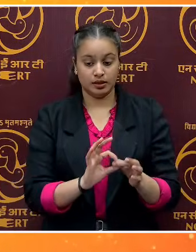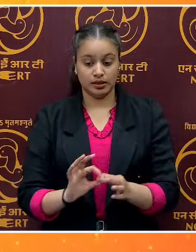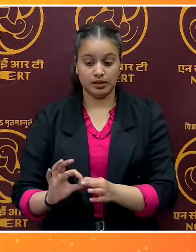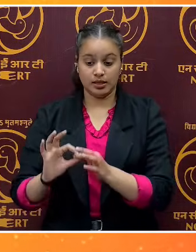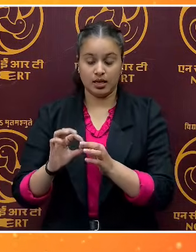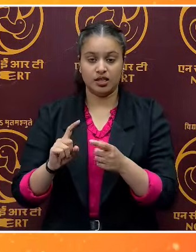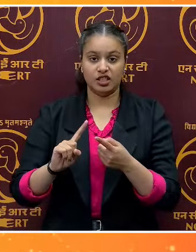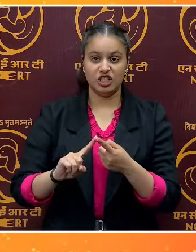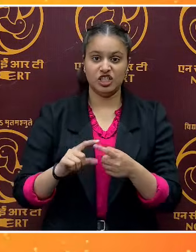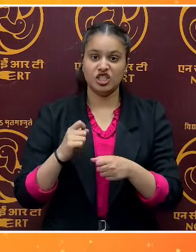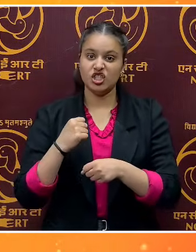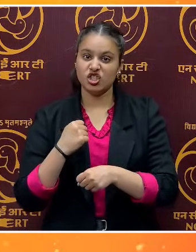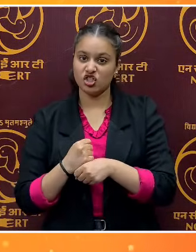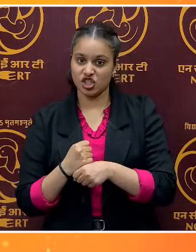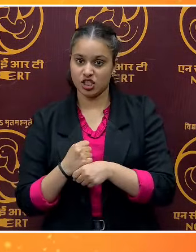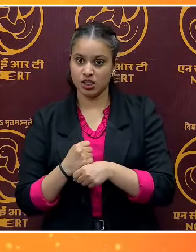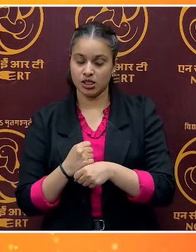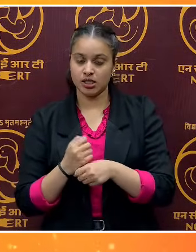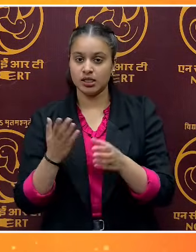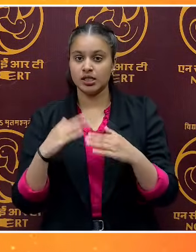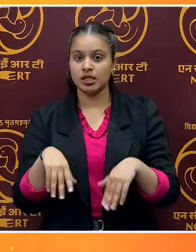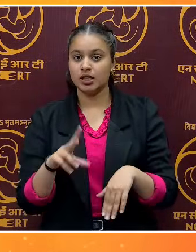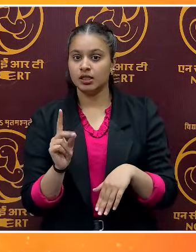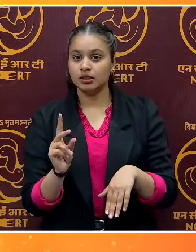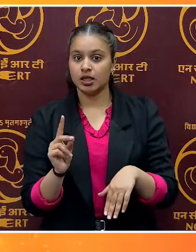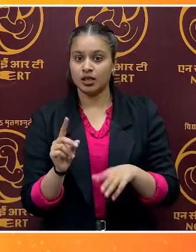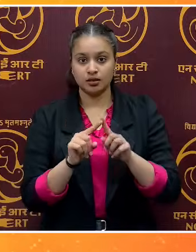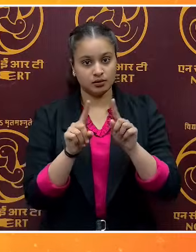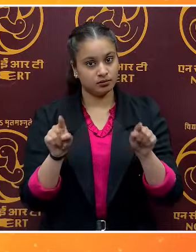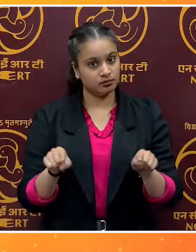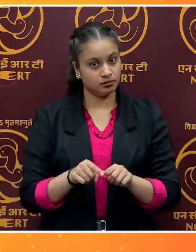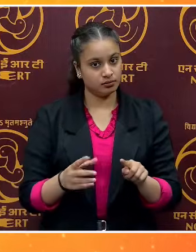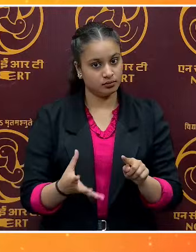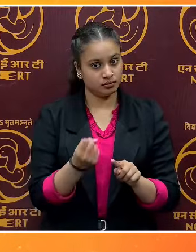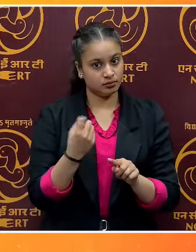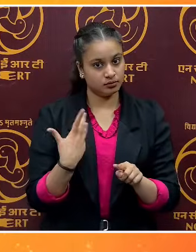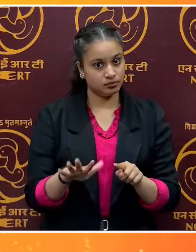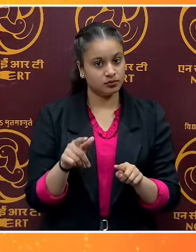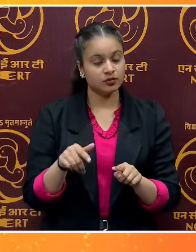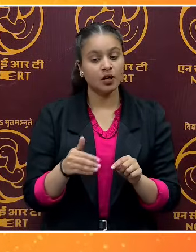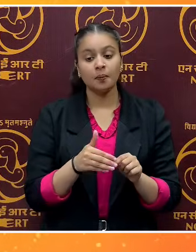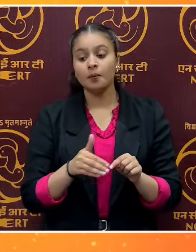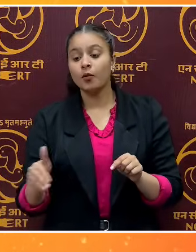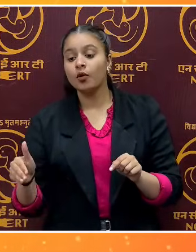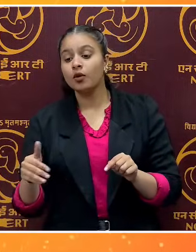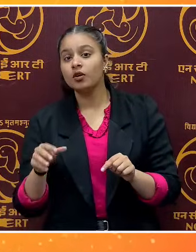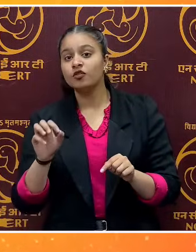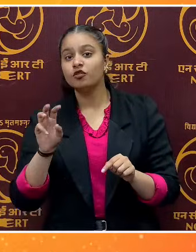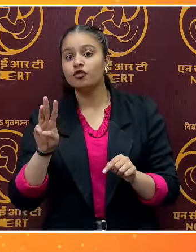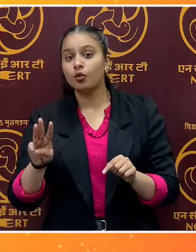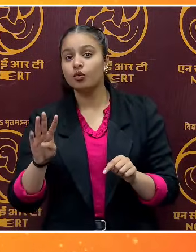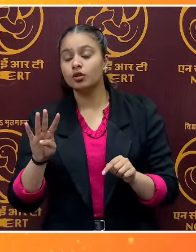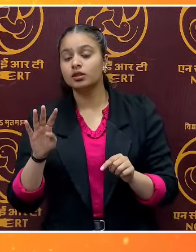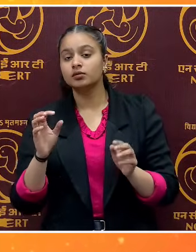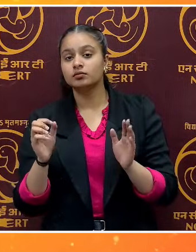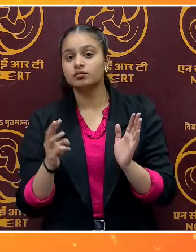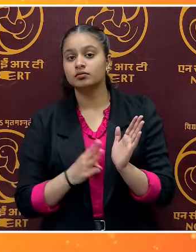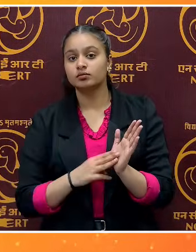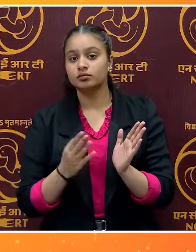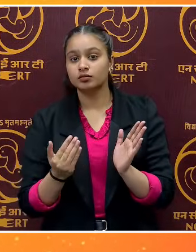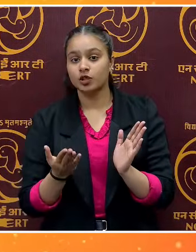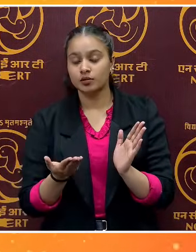EG, I will get second square and I will extend this to further 4 centimeters. This is